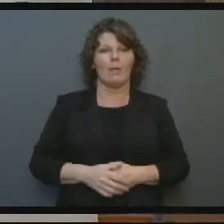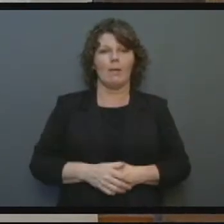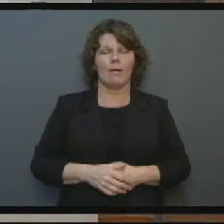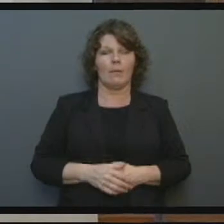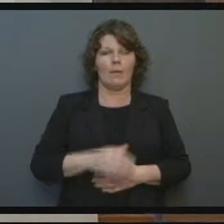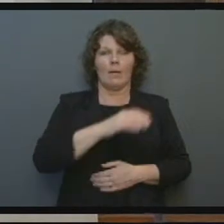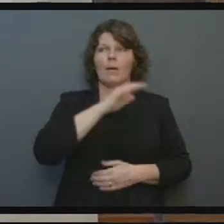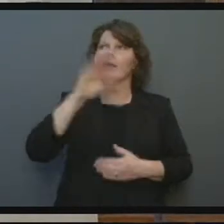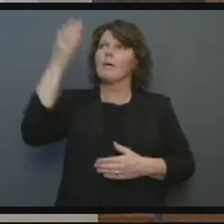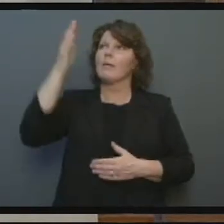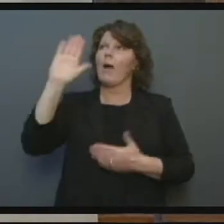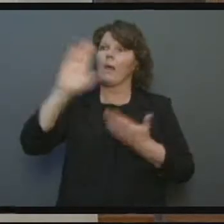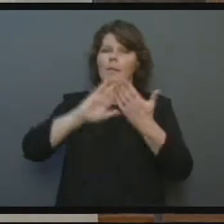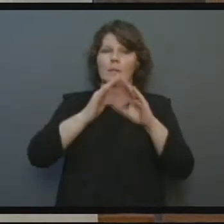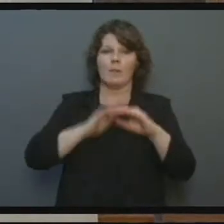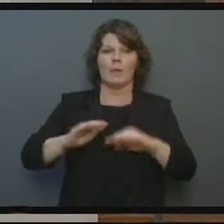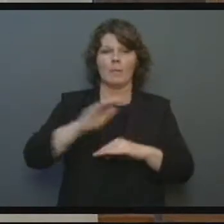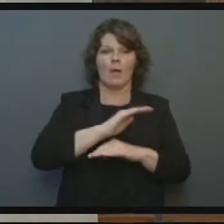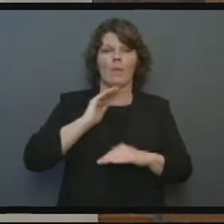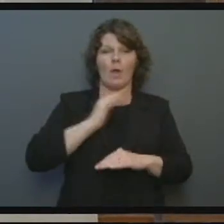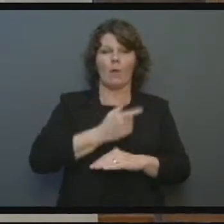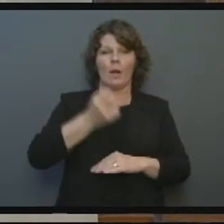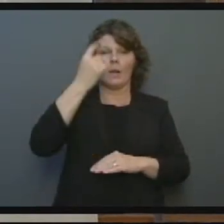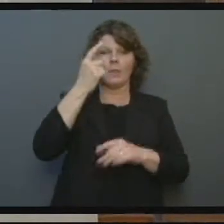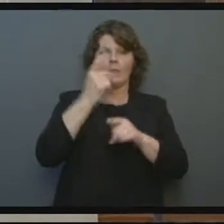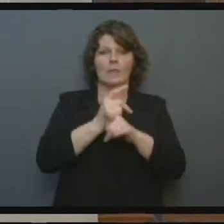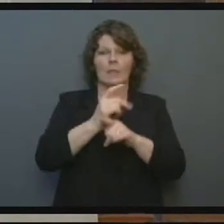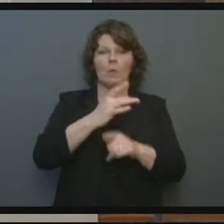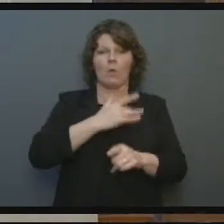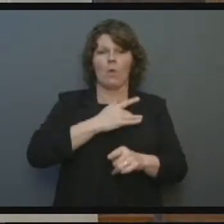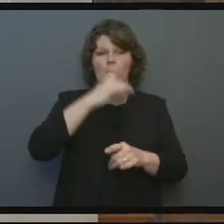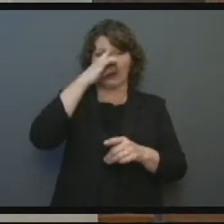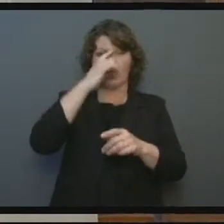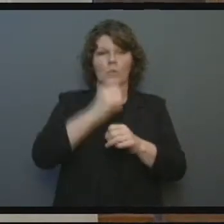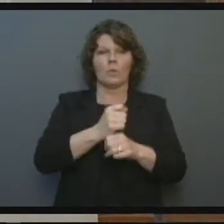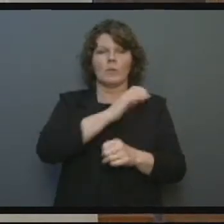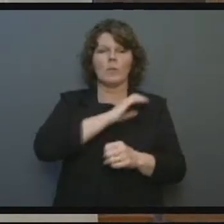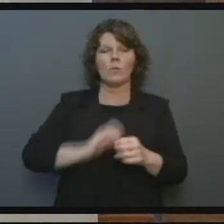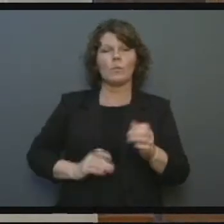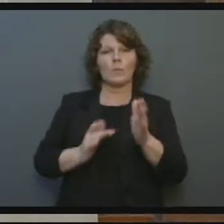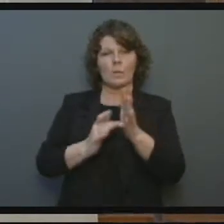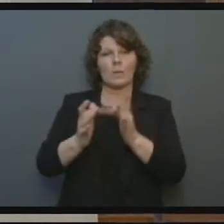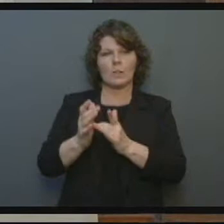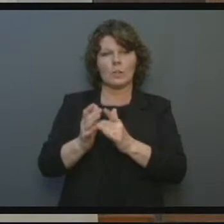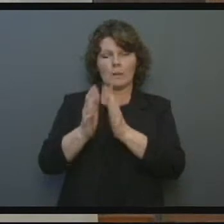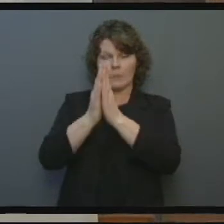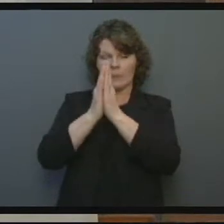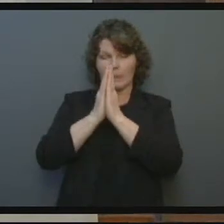which surpasses all understanding, keep your hearts and your minds in Christ Jesus. Amen.